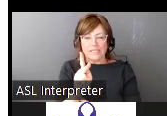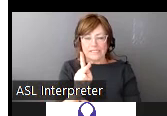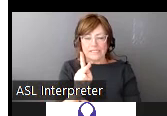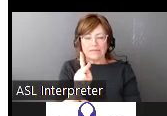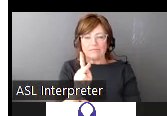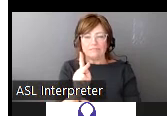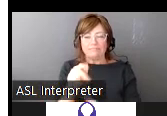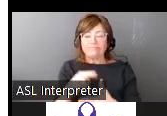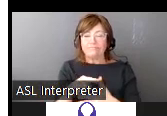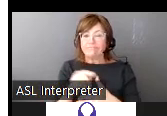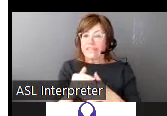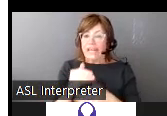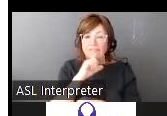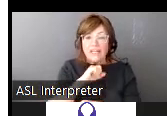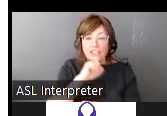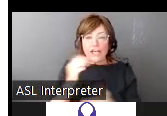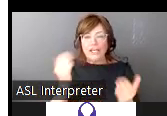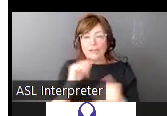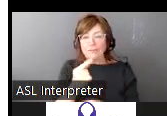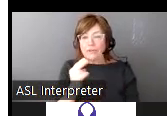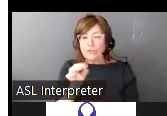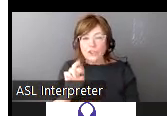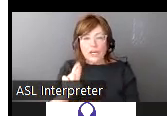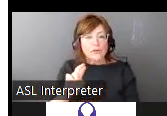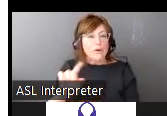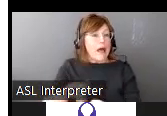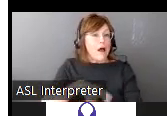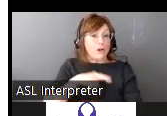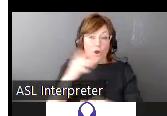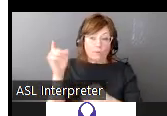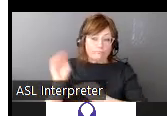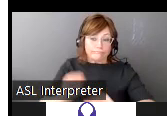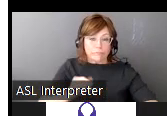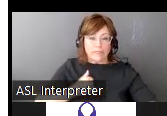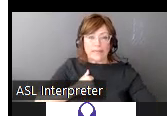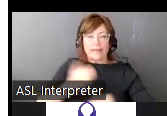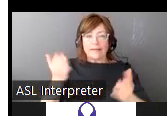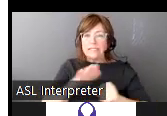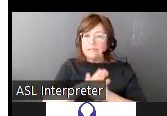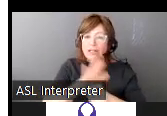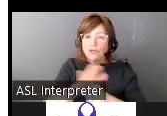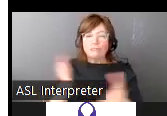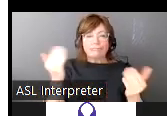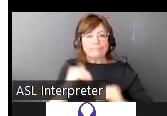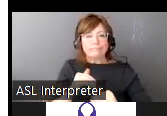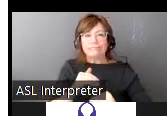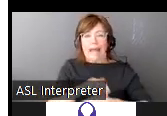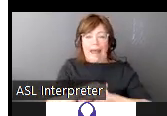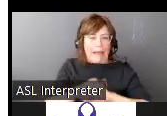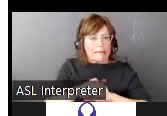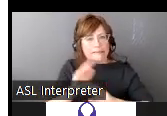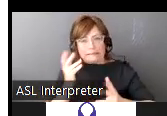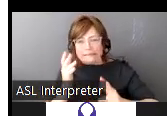advanced age, gender, length of time in Canada, sponsorship status, lack of English knowledge, income,